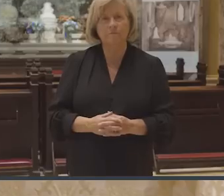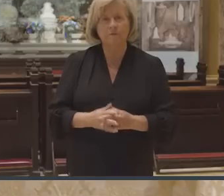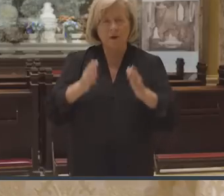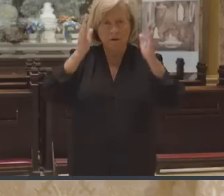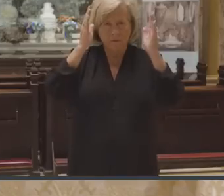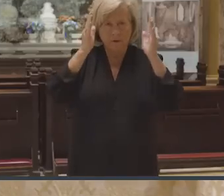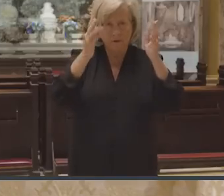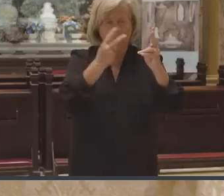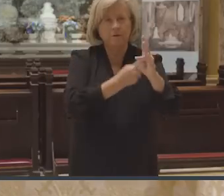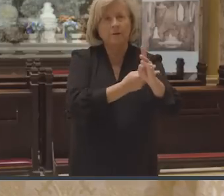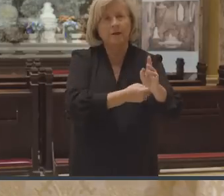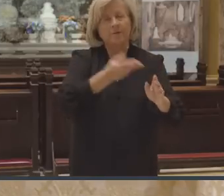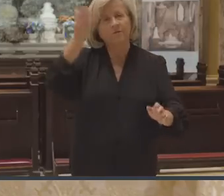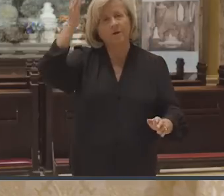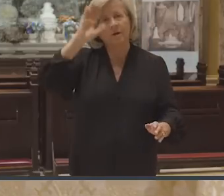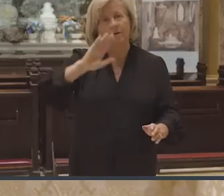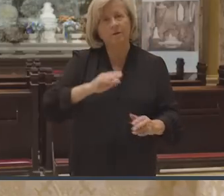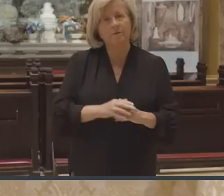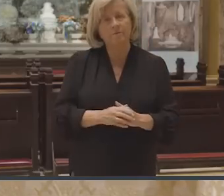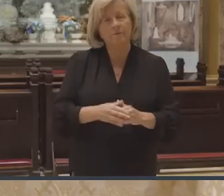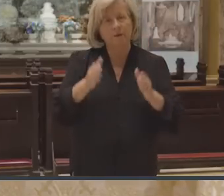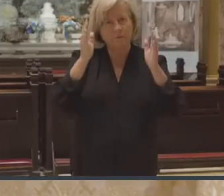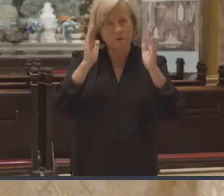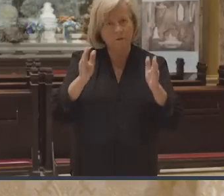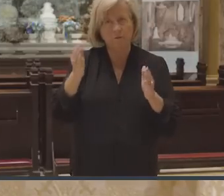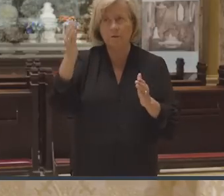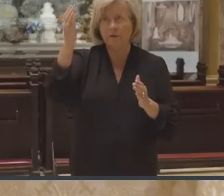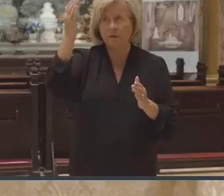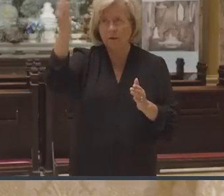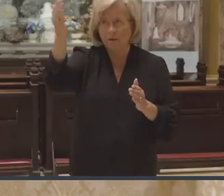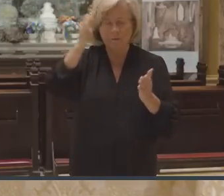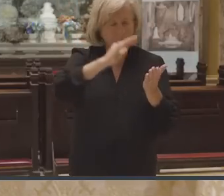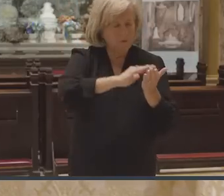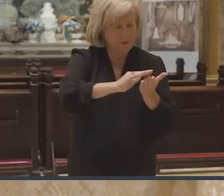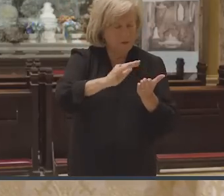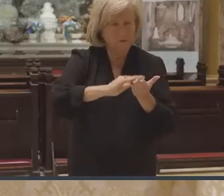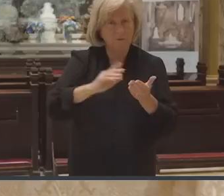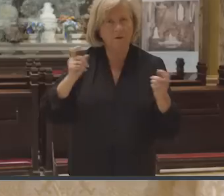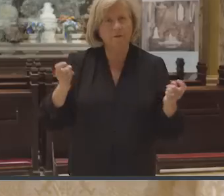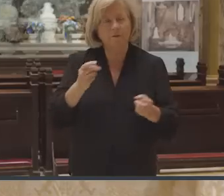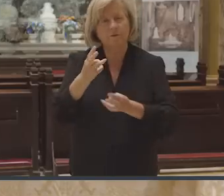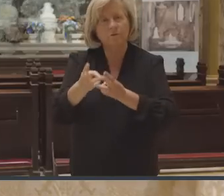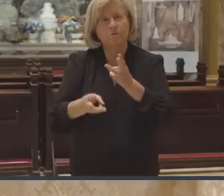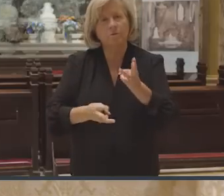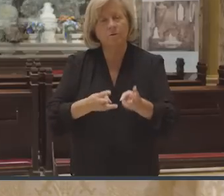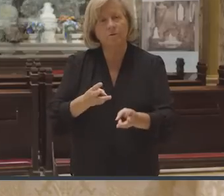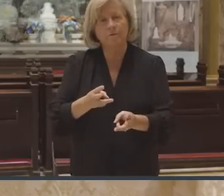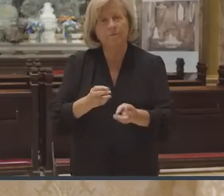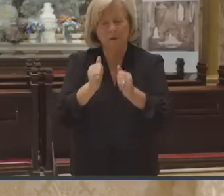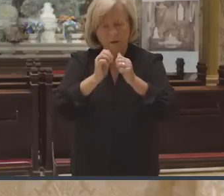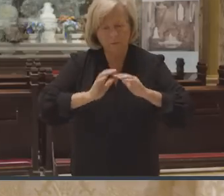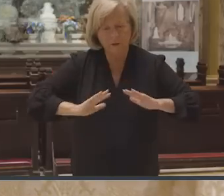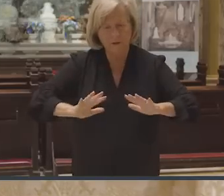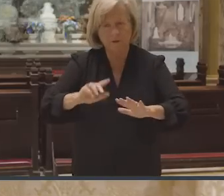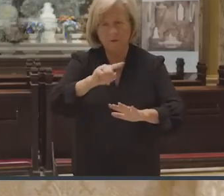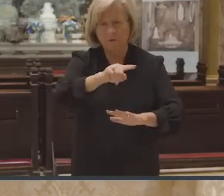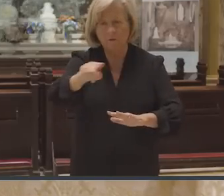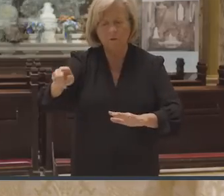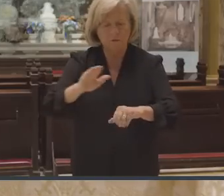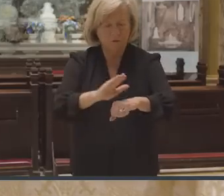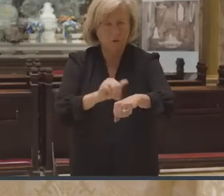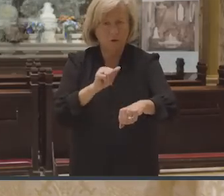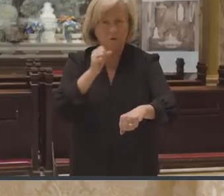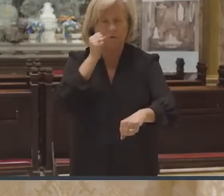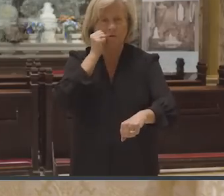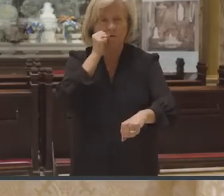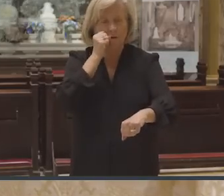Behold the Lamb of God. Behold him who takes away the sins of the world. Blessed are those called to the supper